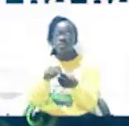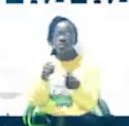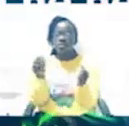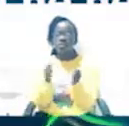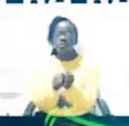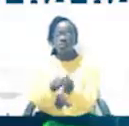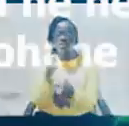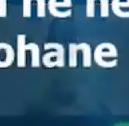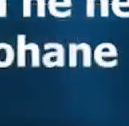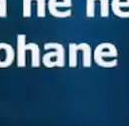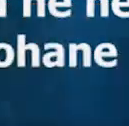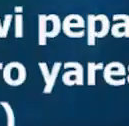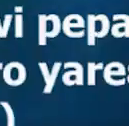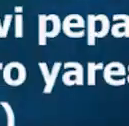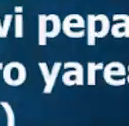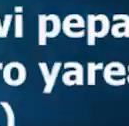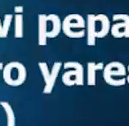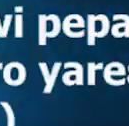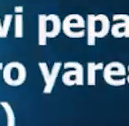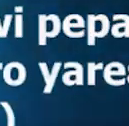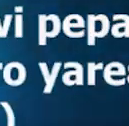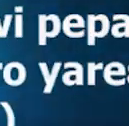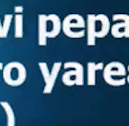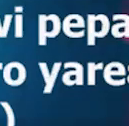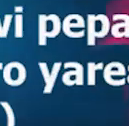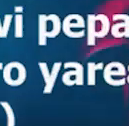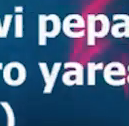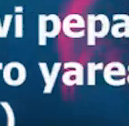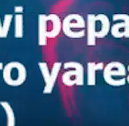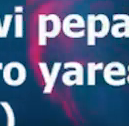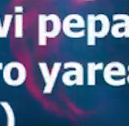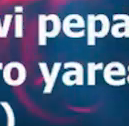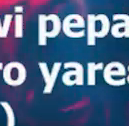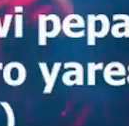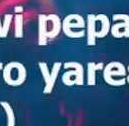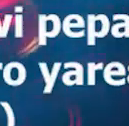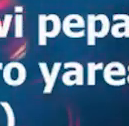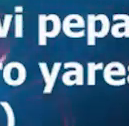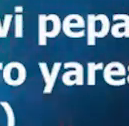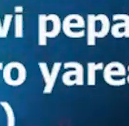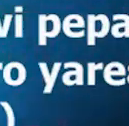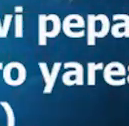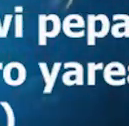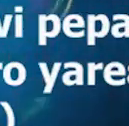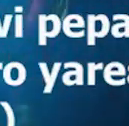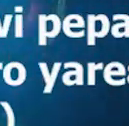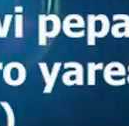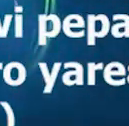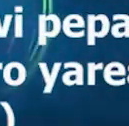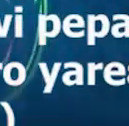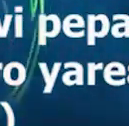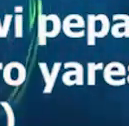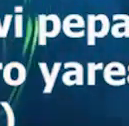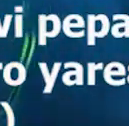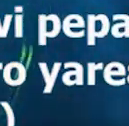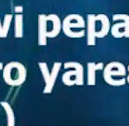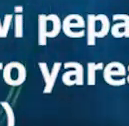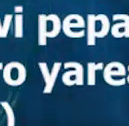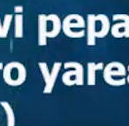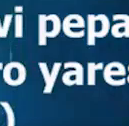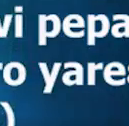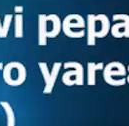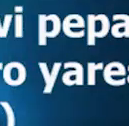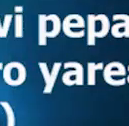It was that Mary who anointed the Lord Jesus with fragrant oil and wiped his feet with her